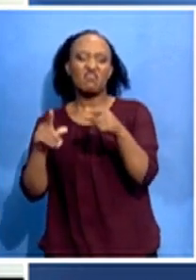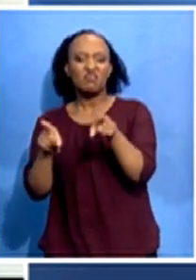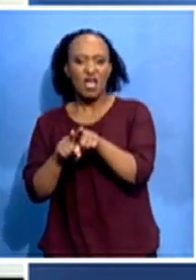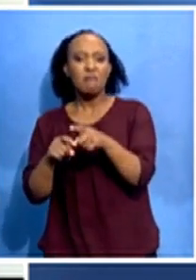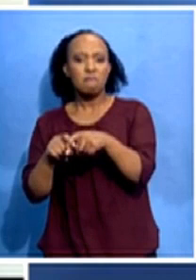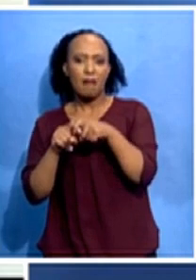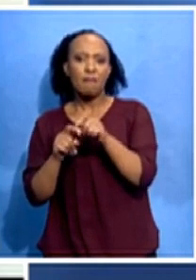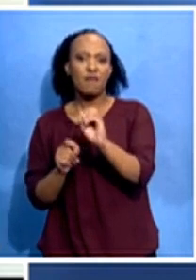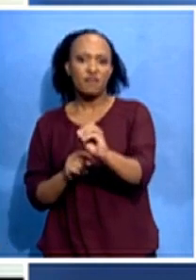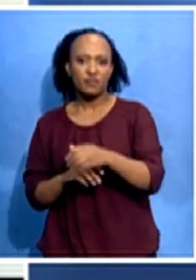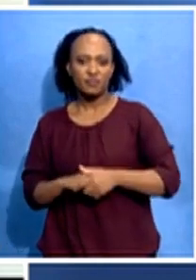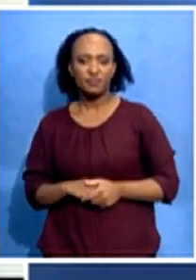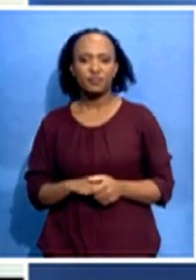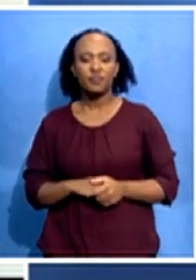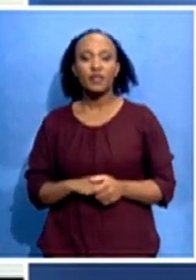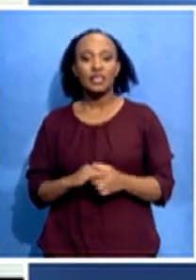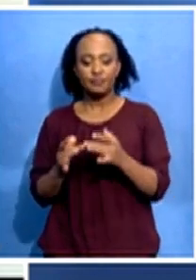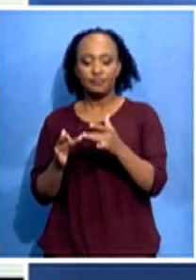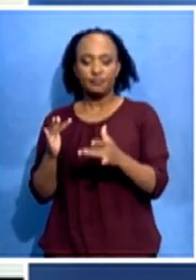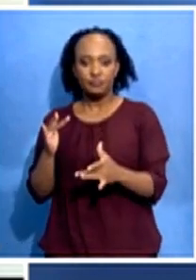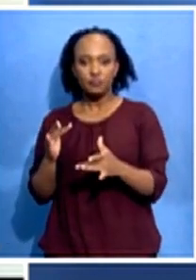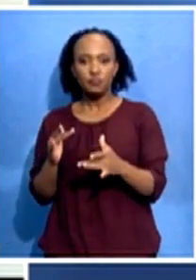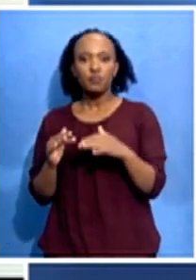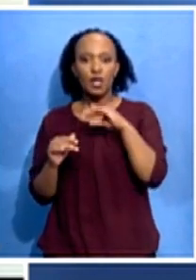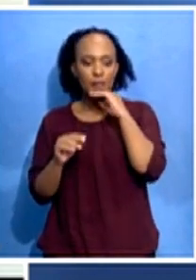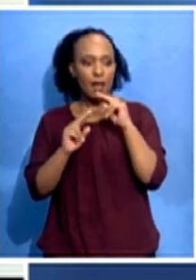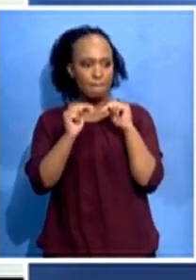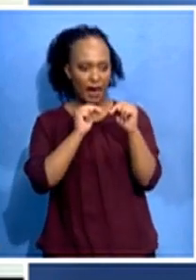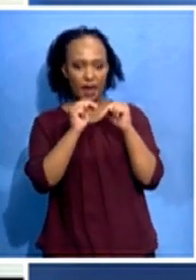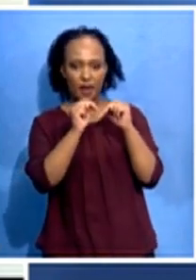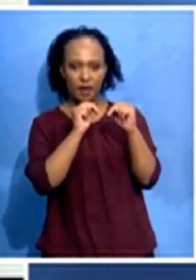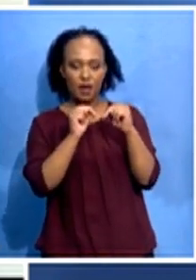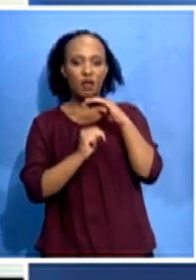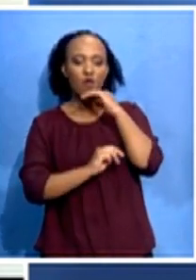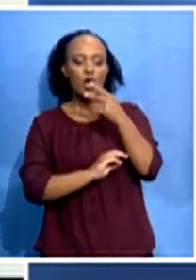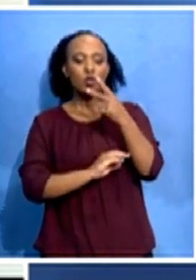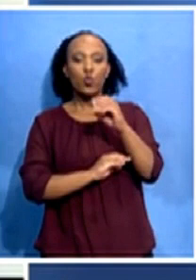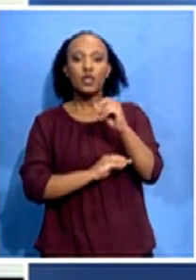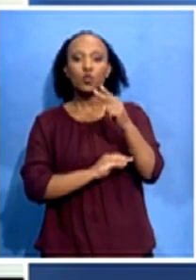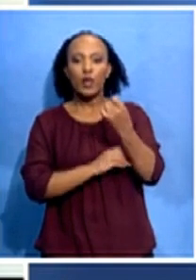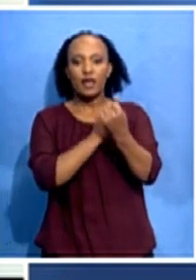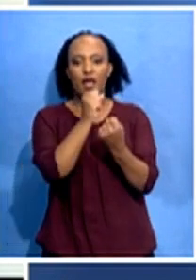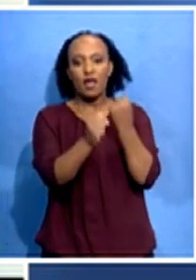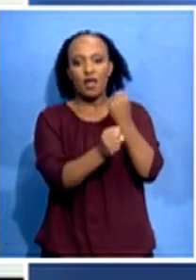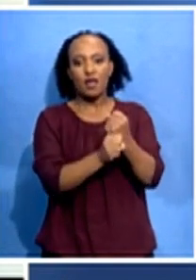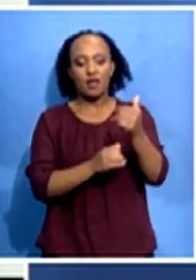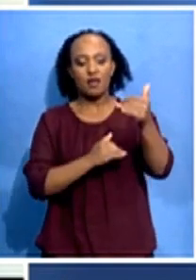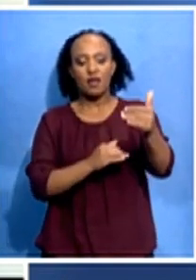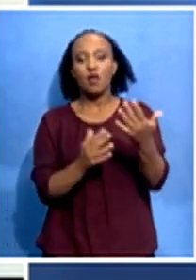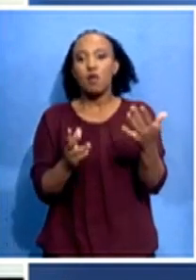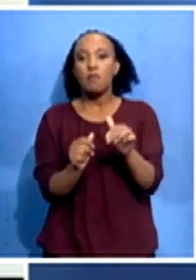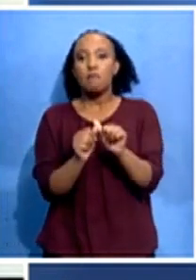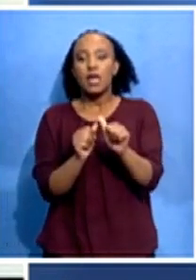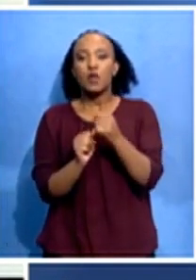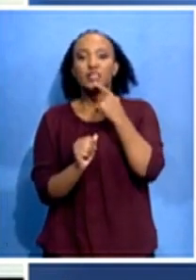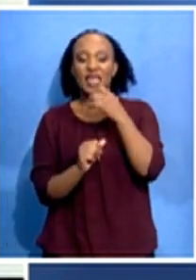That's mature bargaining for the 2020 year. And to my mind, maybe one's got to say, well, the 3rd-year agreement should be implemented this year,